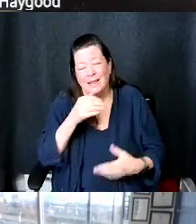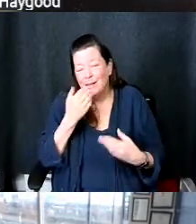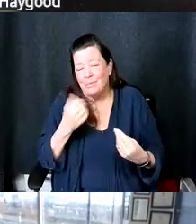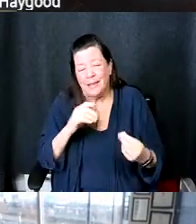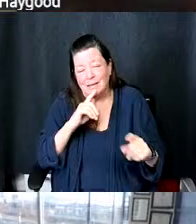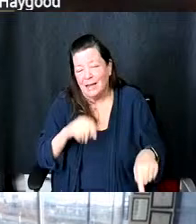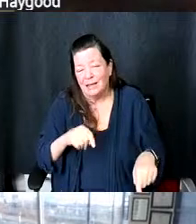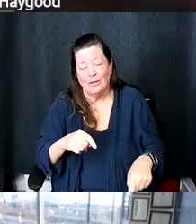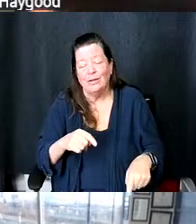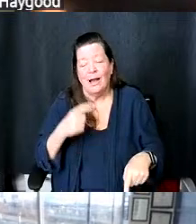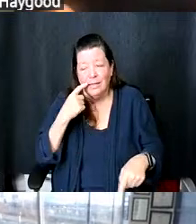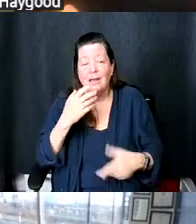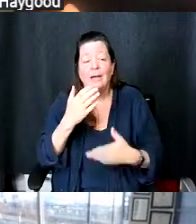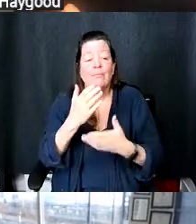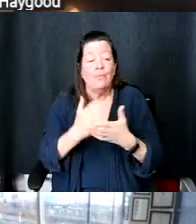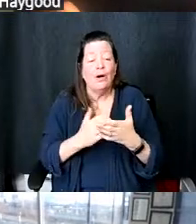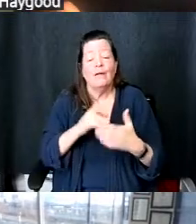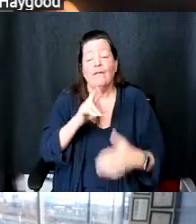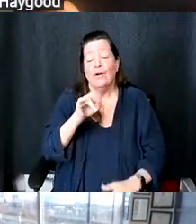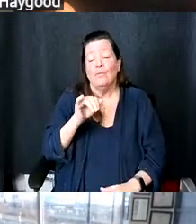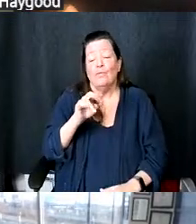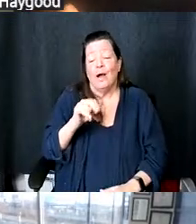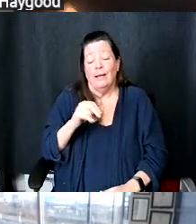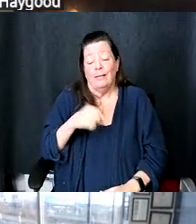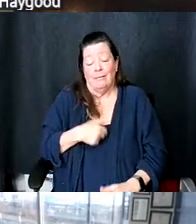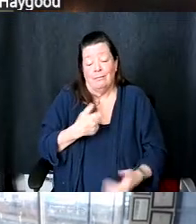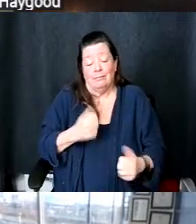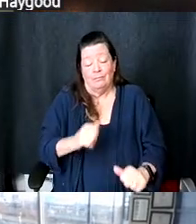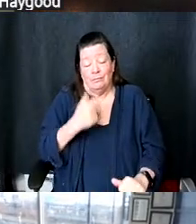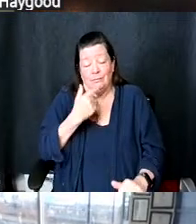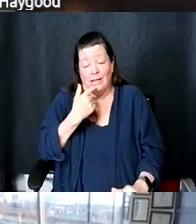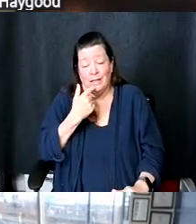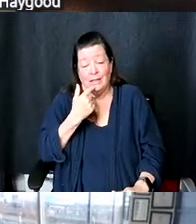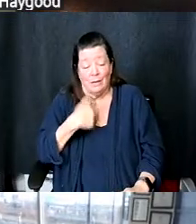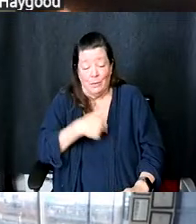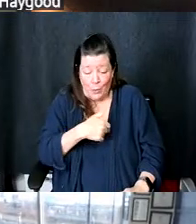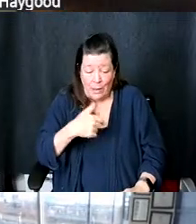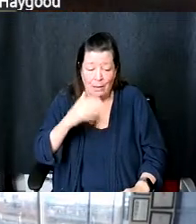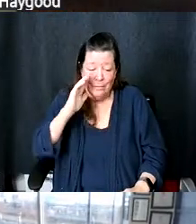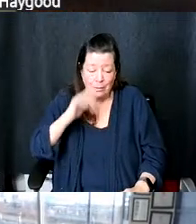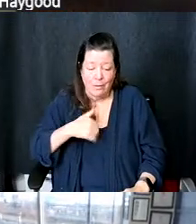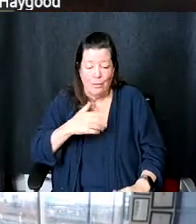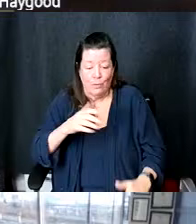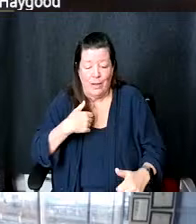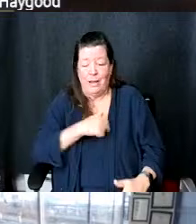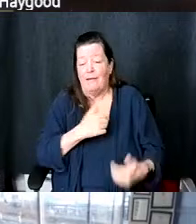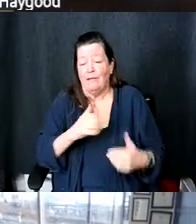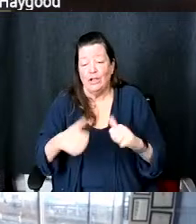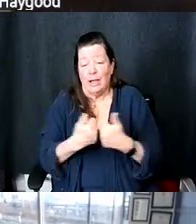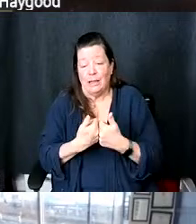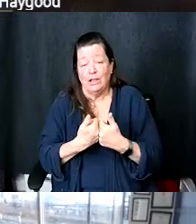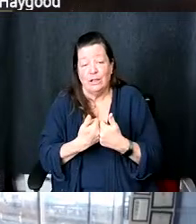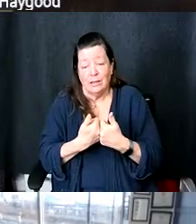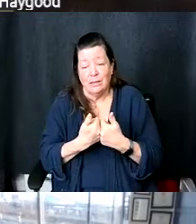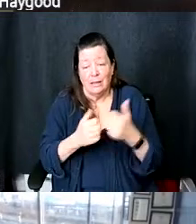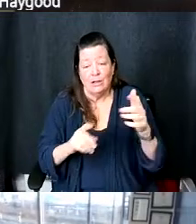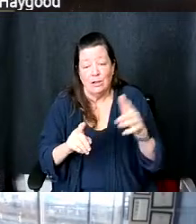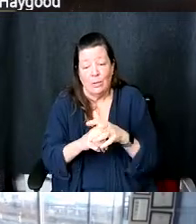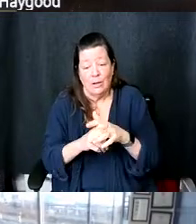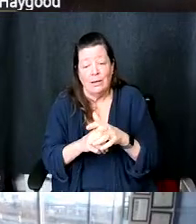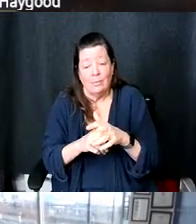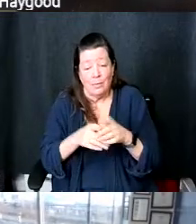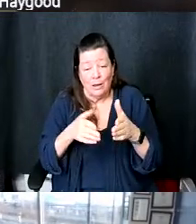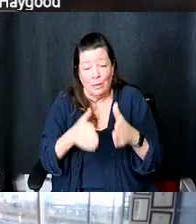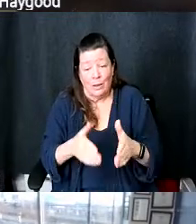that I think part of what Ryan and I are trying to own here is we know we have challenges right now with showing up in the ways that we would like to.